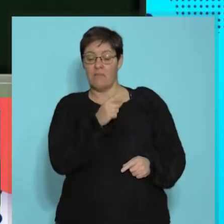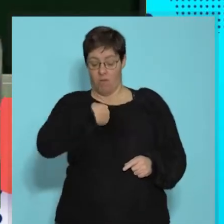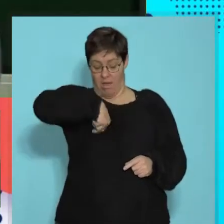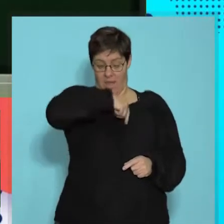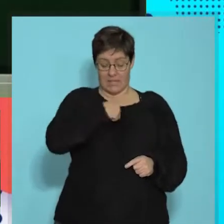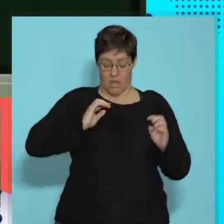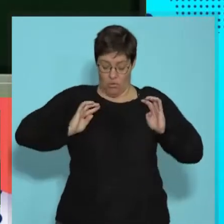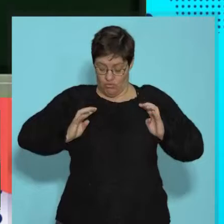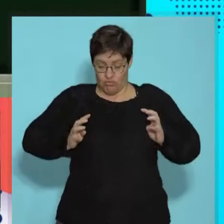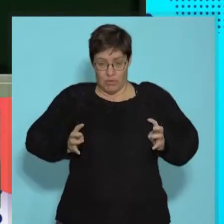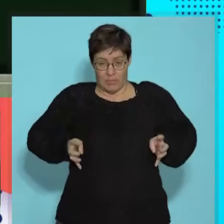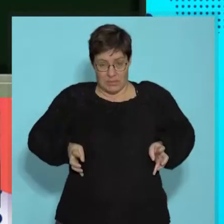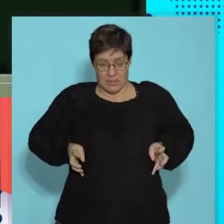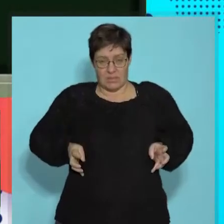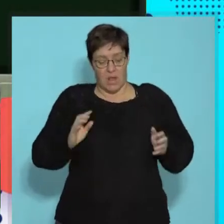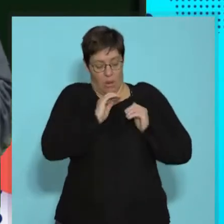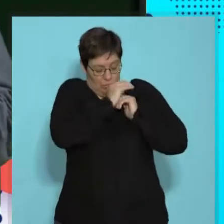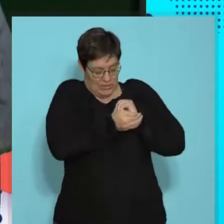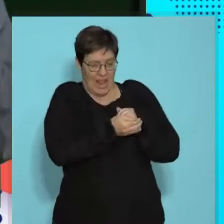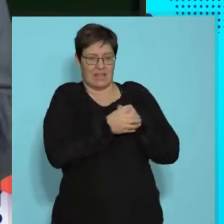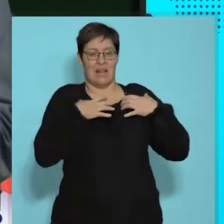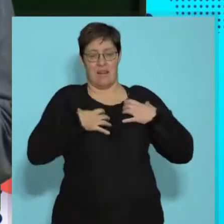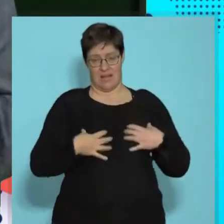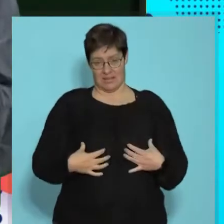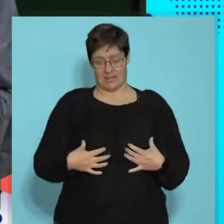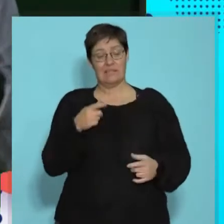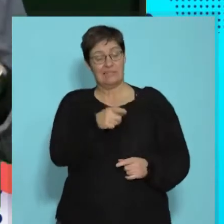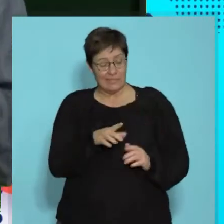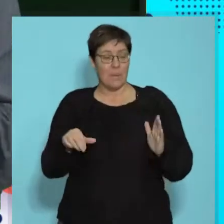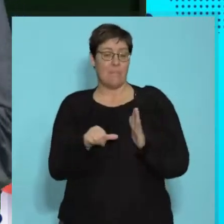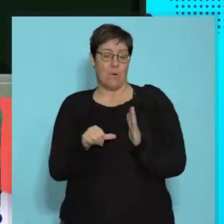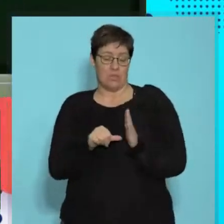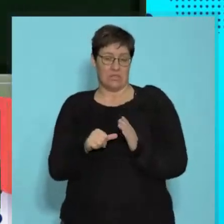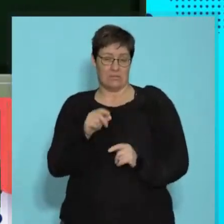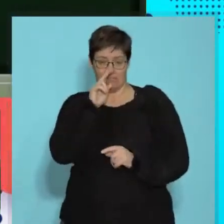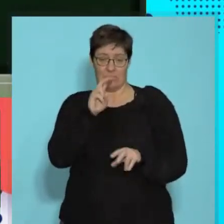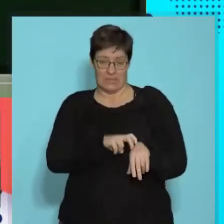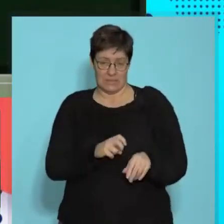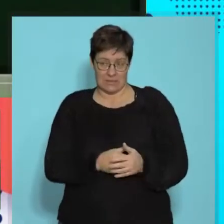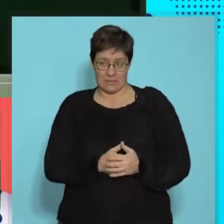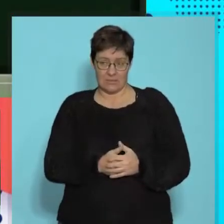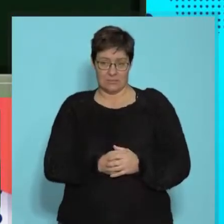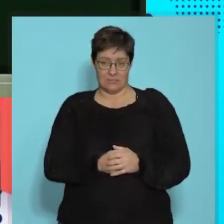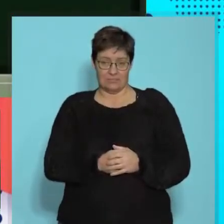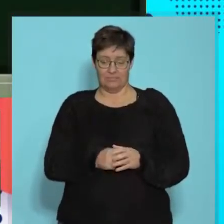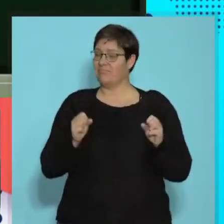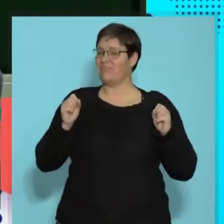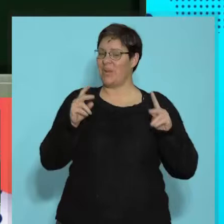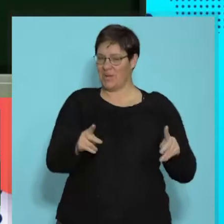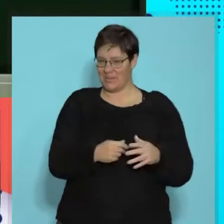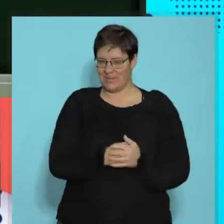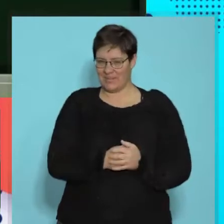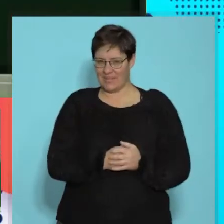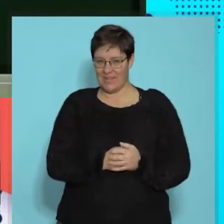us, ribs, well protected is going to be definitely part of what we're going to need. Okay, guys, I'm